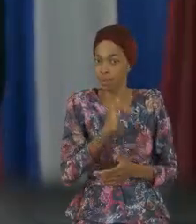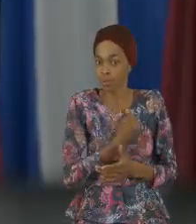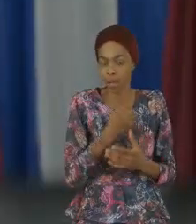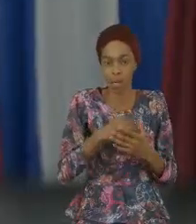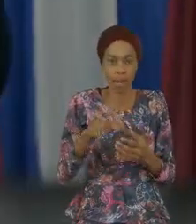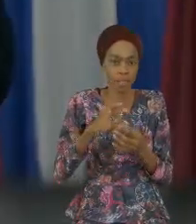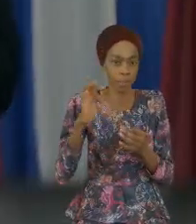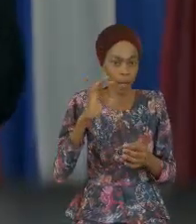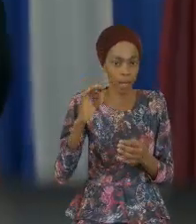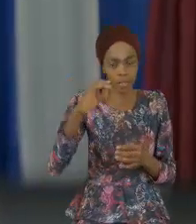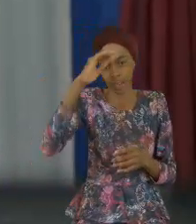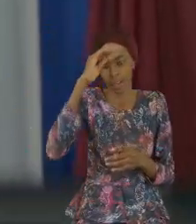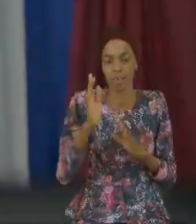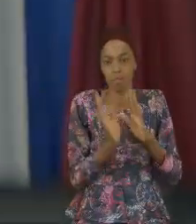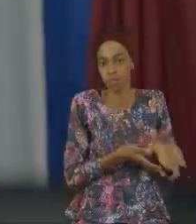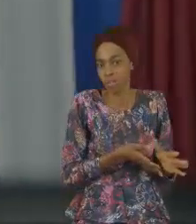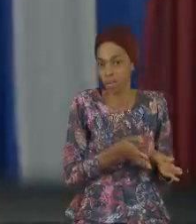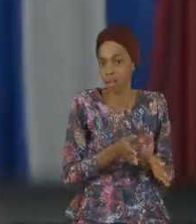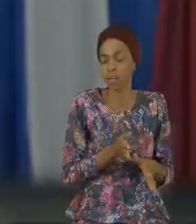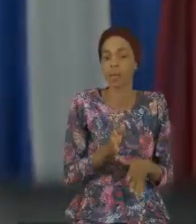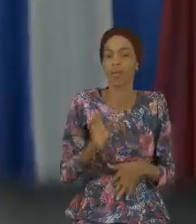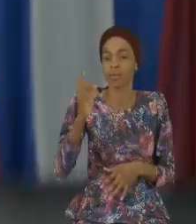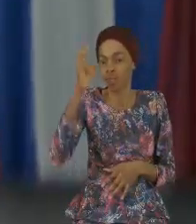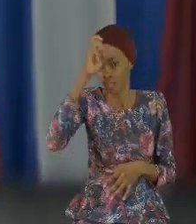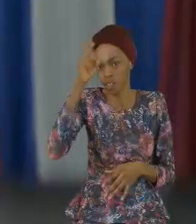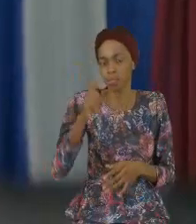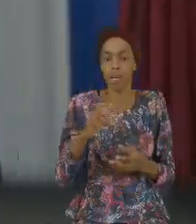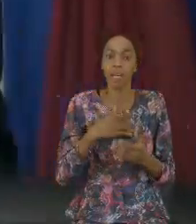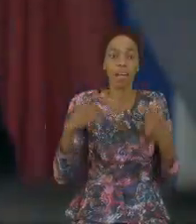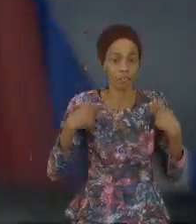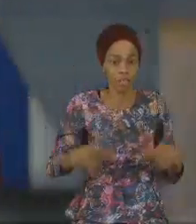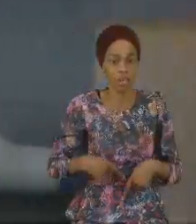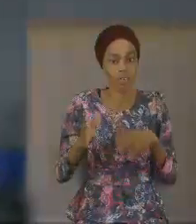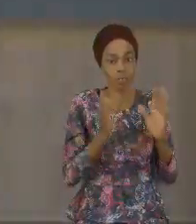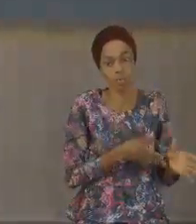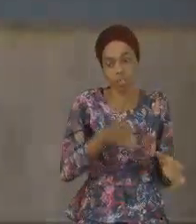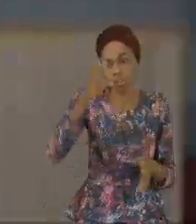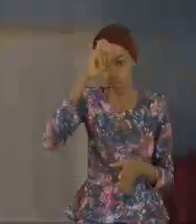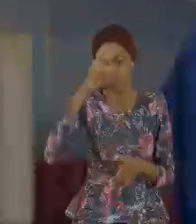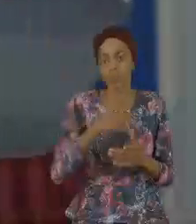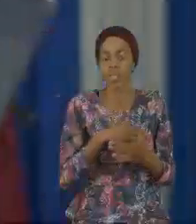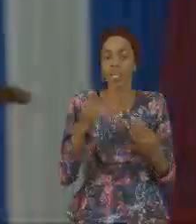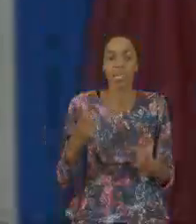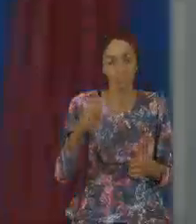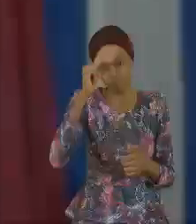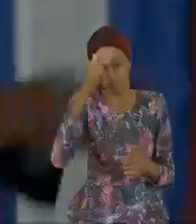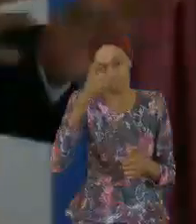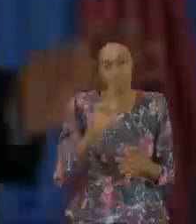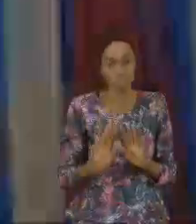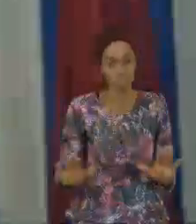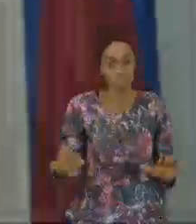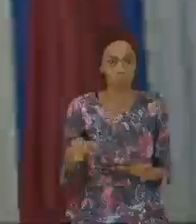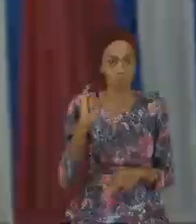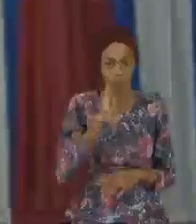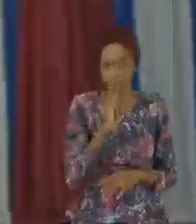forsook Egypt. And now physically, he forsook Egypt. Can I remind you, the children of Israel at